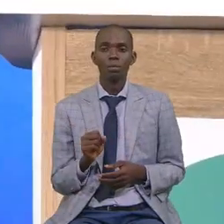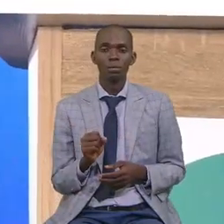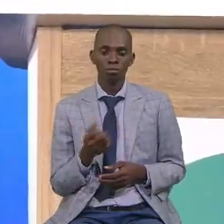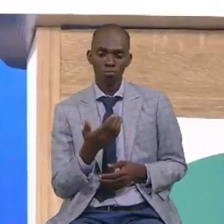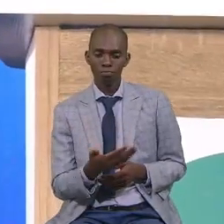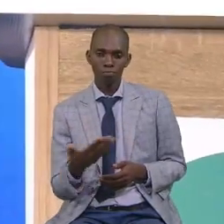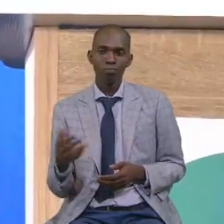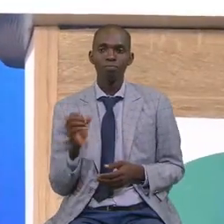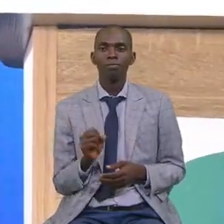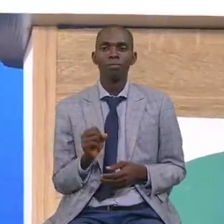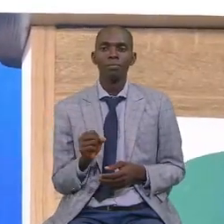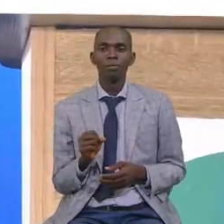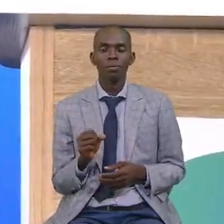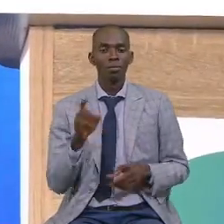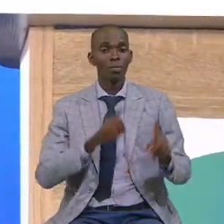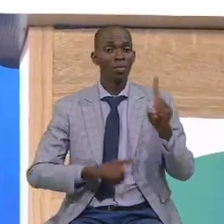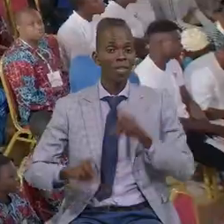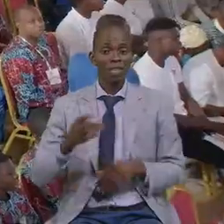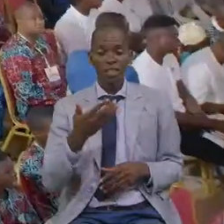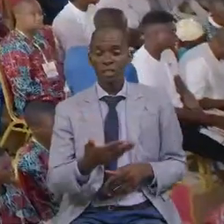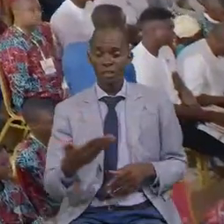Substance. Help me shout substance.